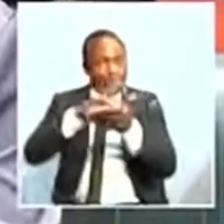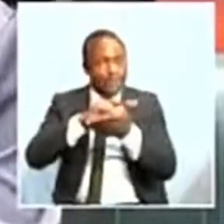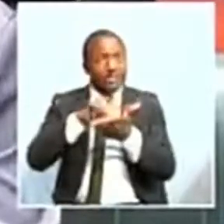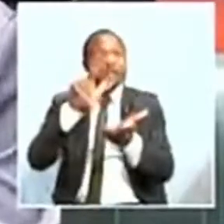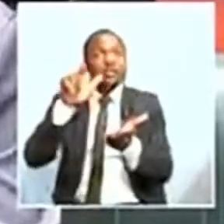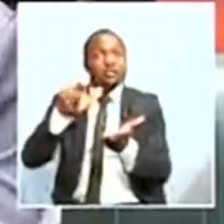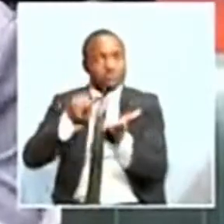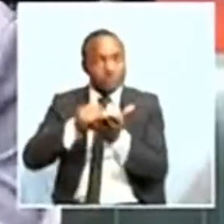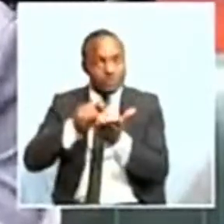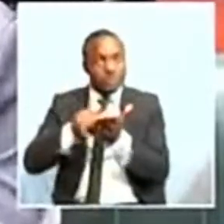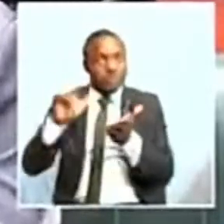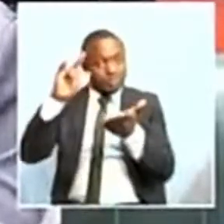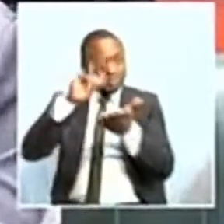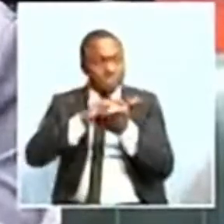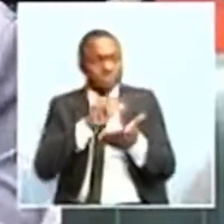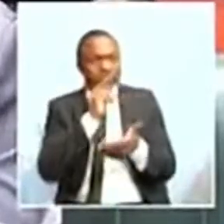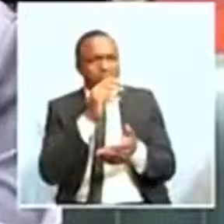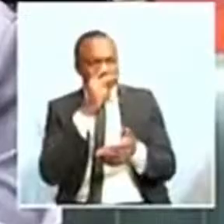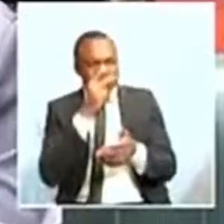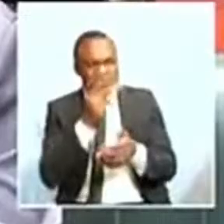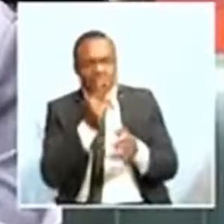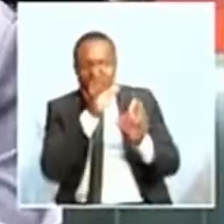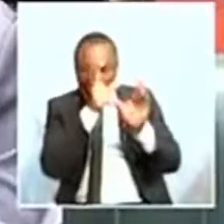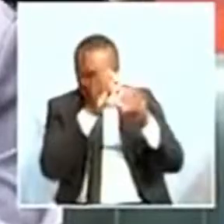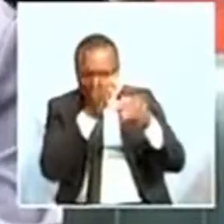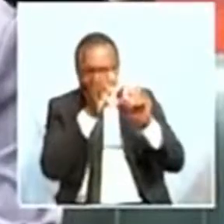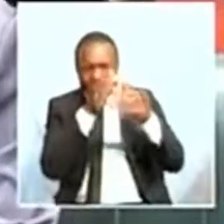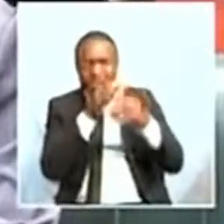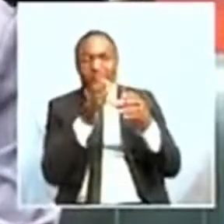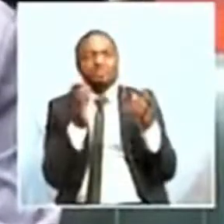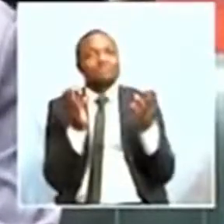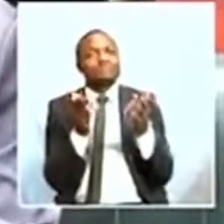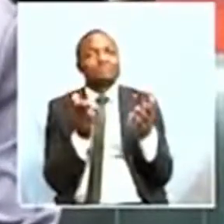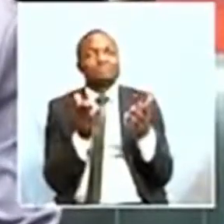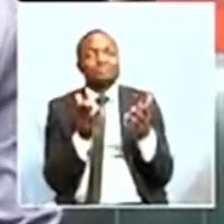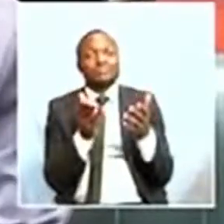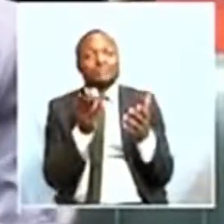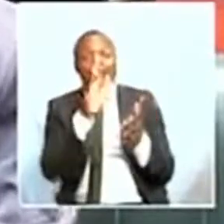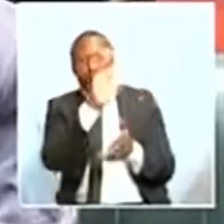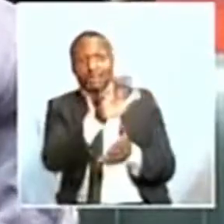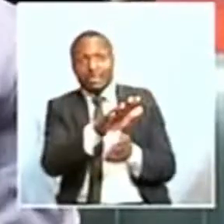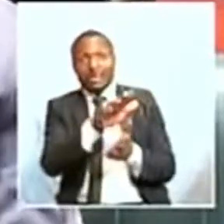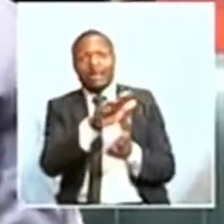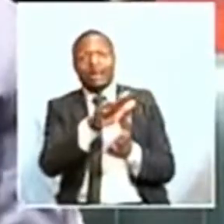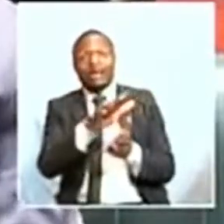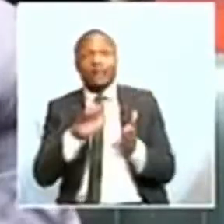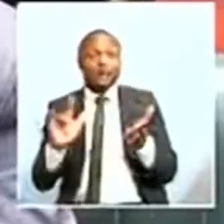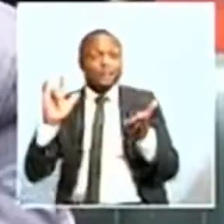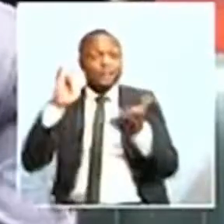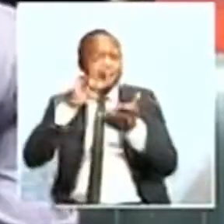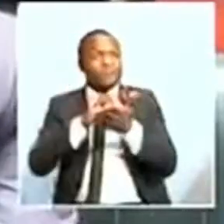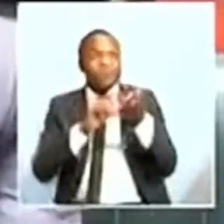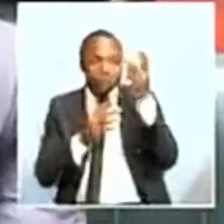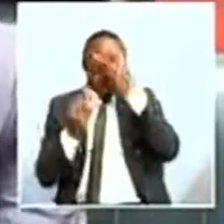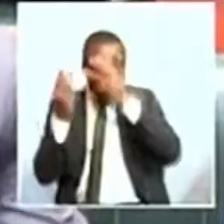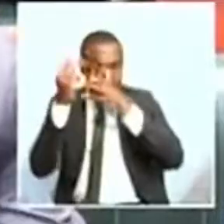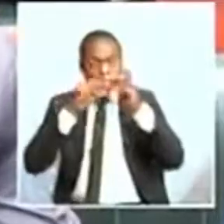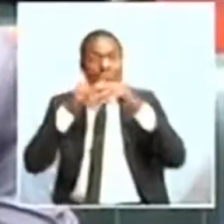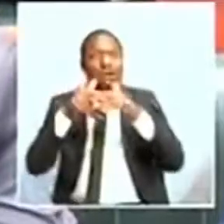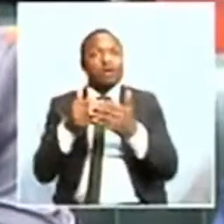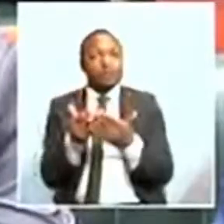hotels. However, I've not seen any screening taking place at either airport. So I'm wondering, how are